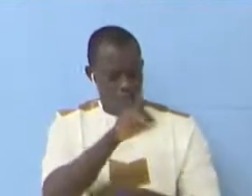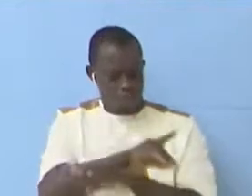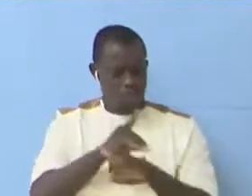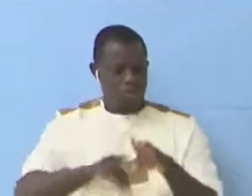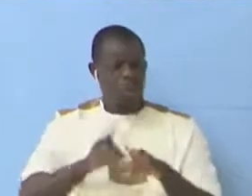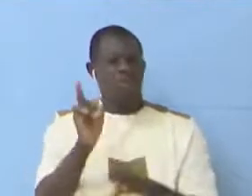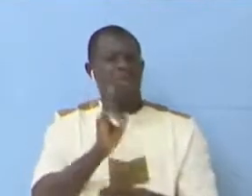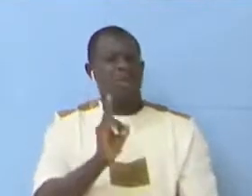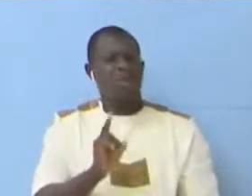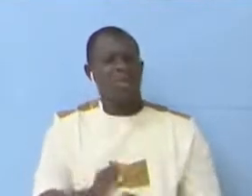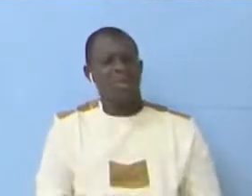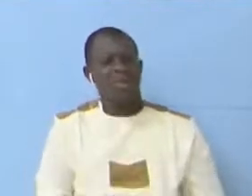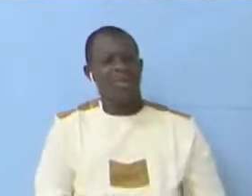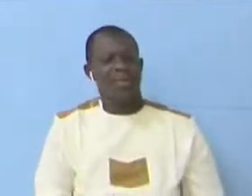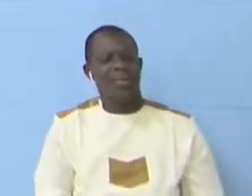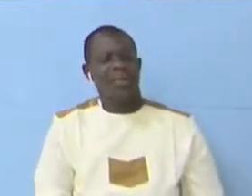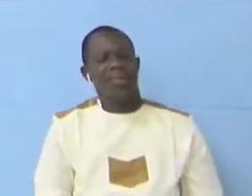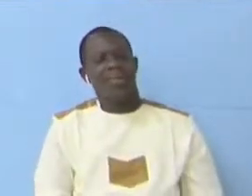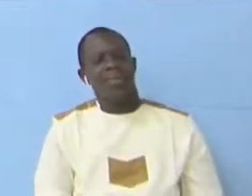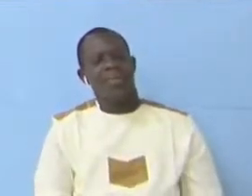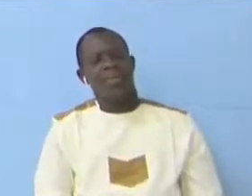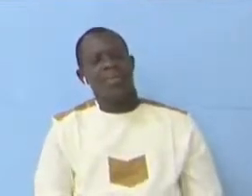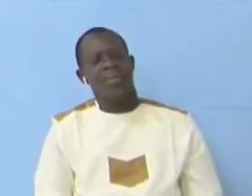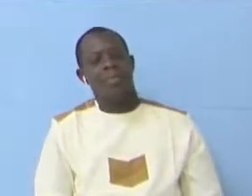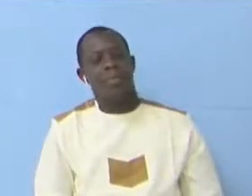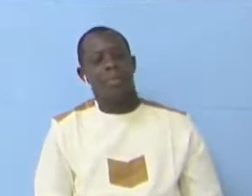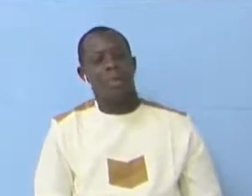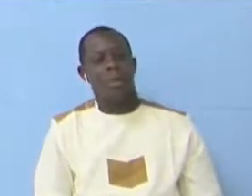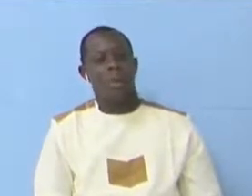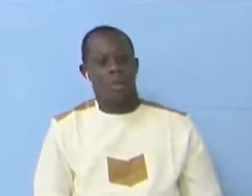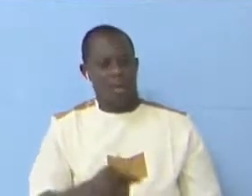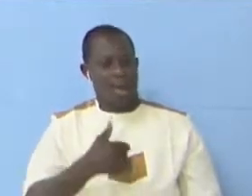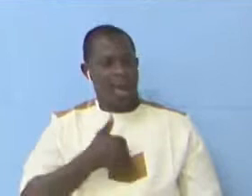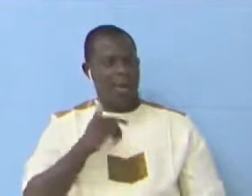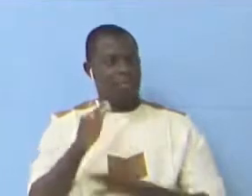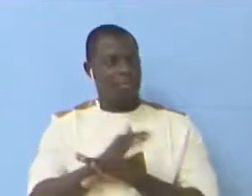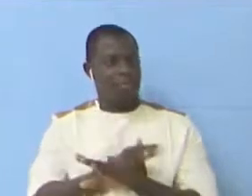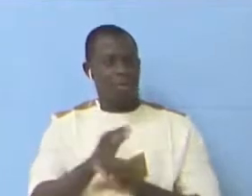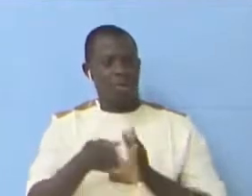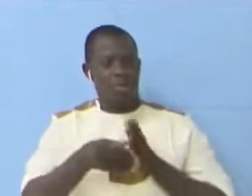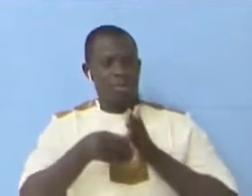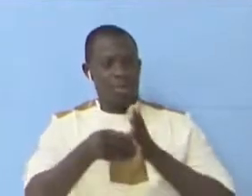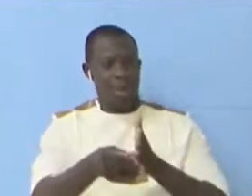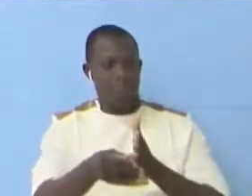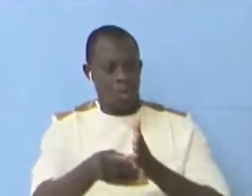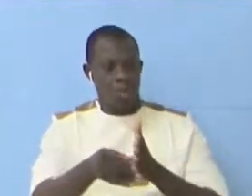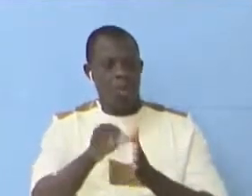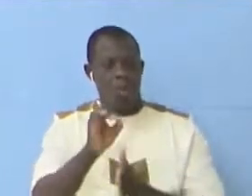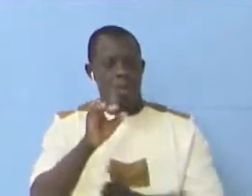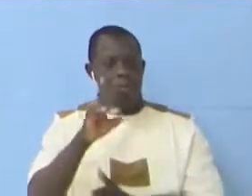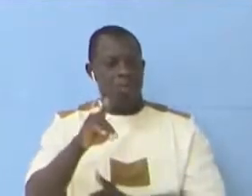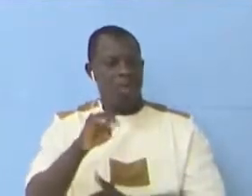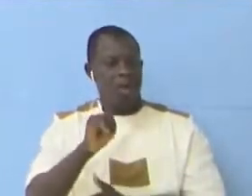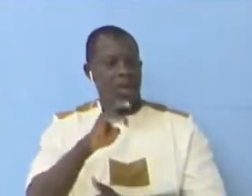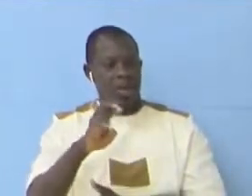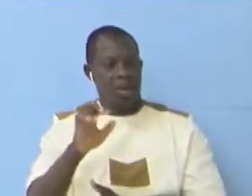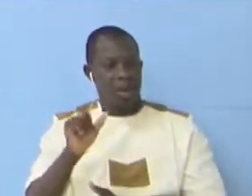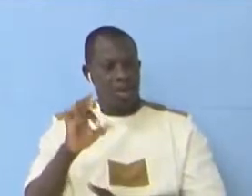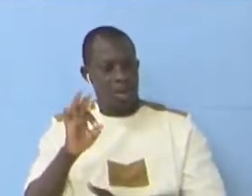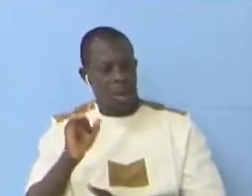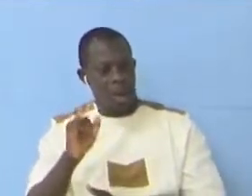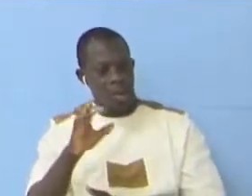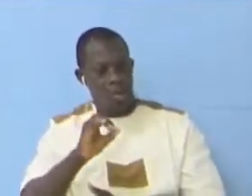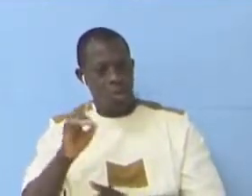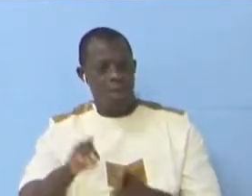jamono jooju yow ban na xaama nga yore woon. I was director of operations. jamono boobu nag maa jiite woon bànqaas bi saytu wàllu doxalini